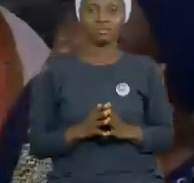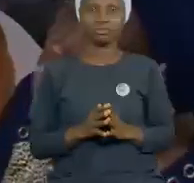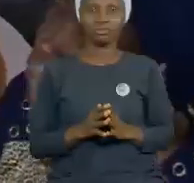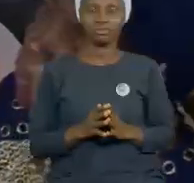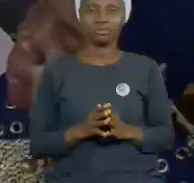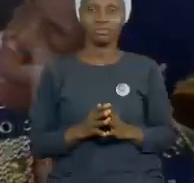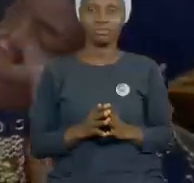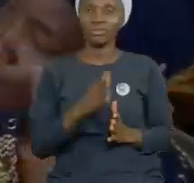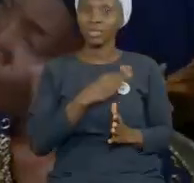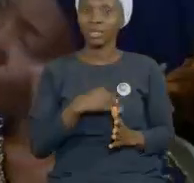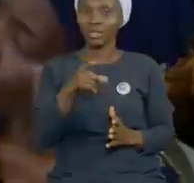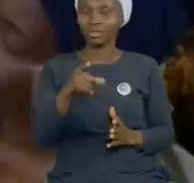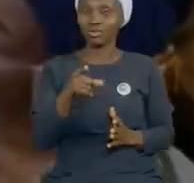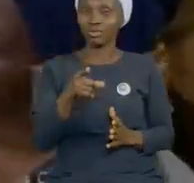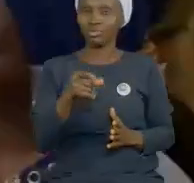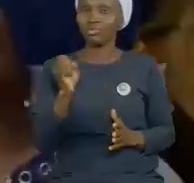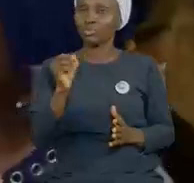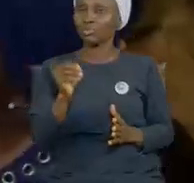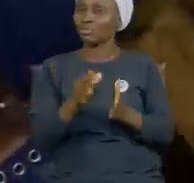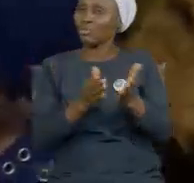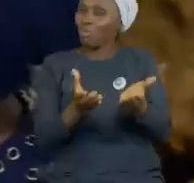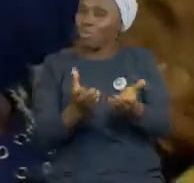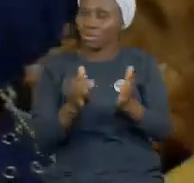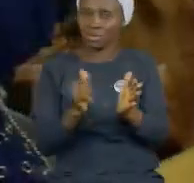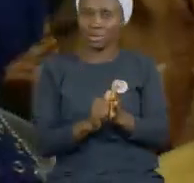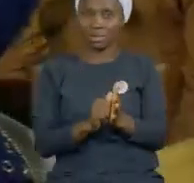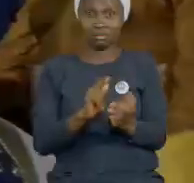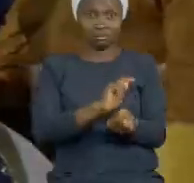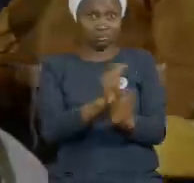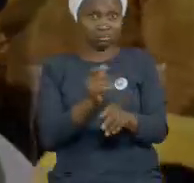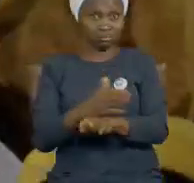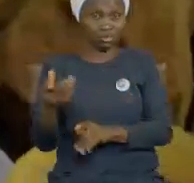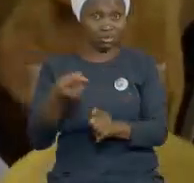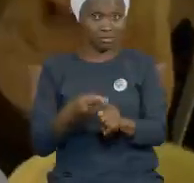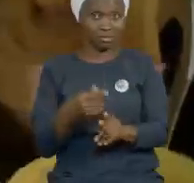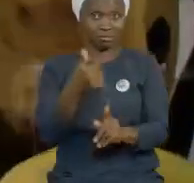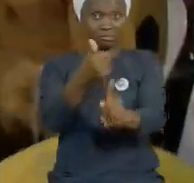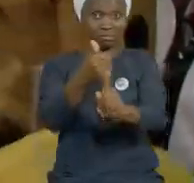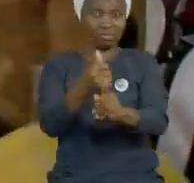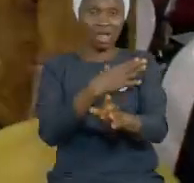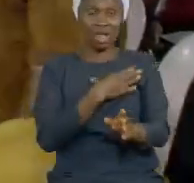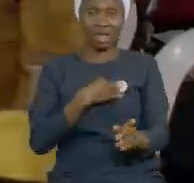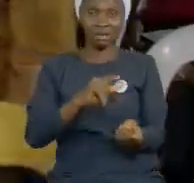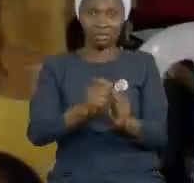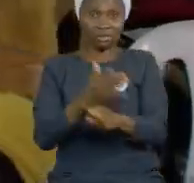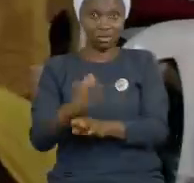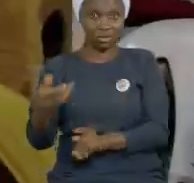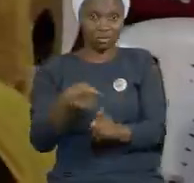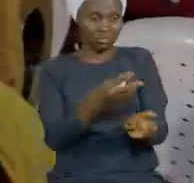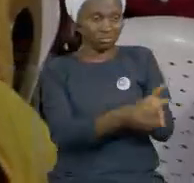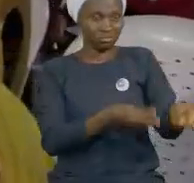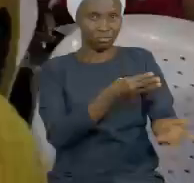And you so want that, you turn away from yourself, you turn away from the world, and you turn unto